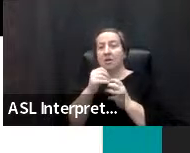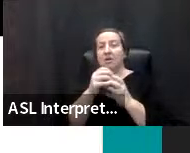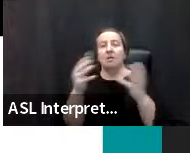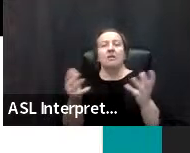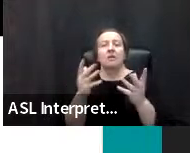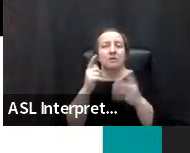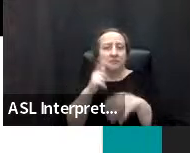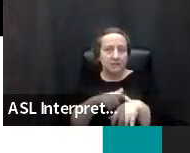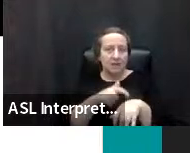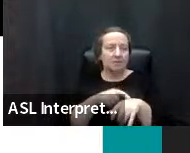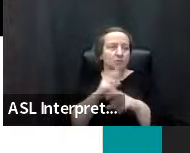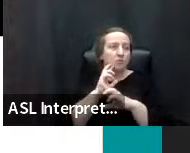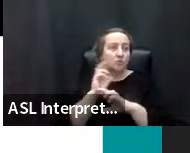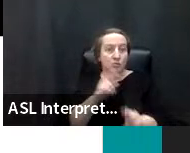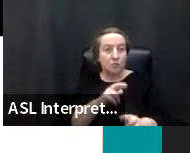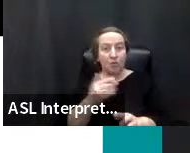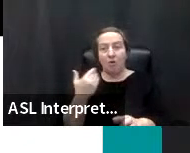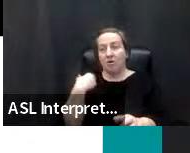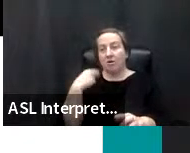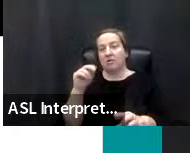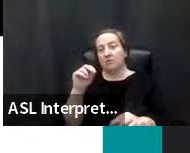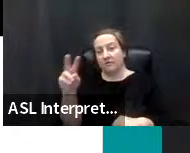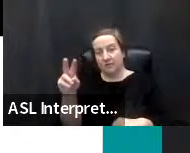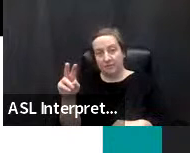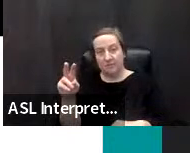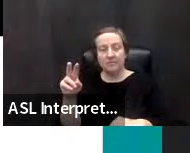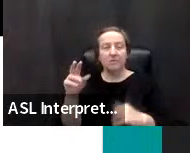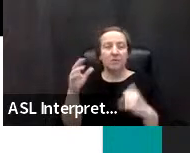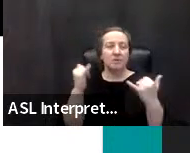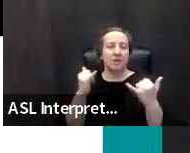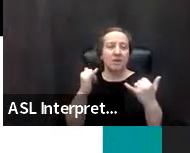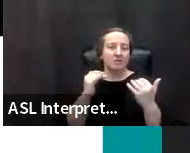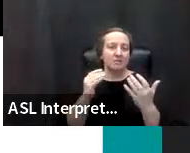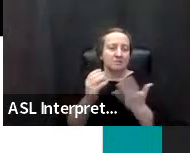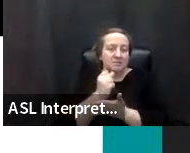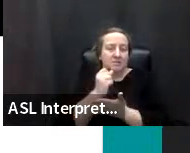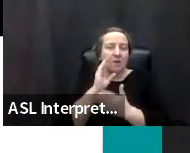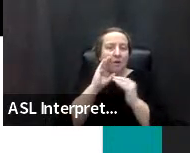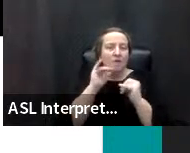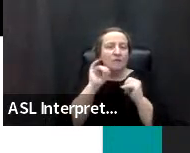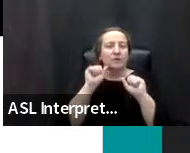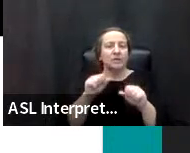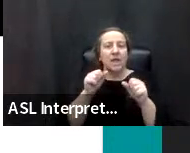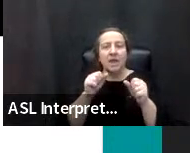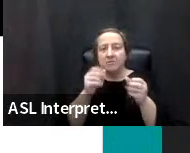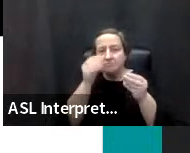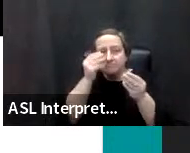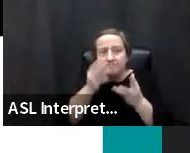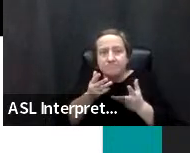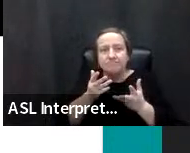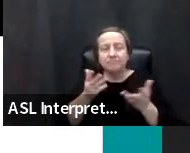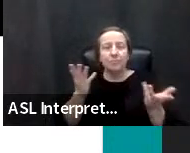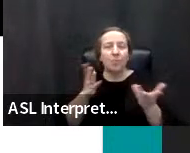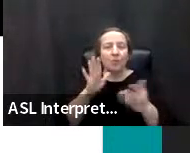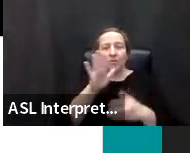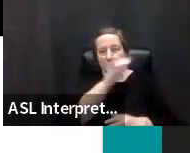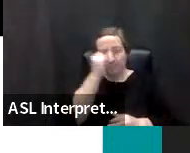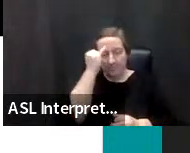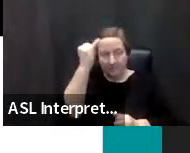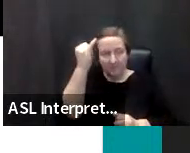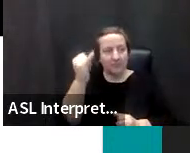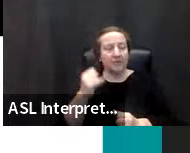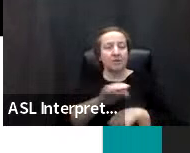to report back in November. And so this is hopefully a time we get to hear from you guys. So